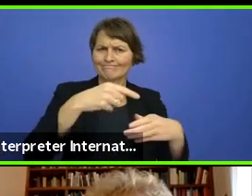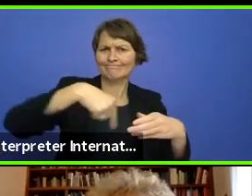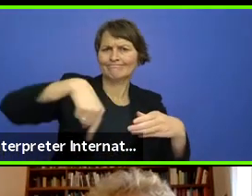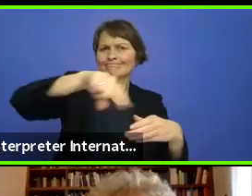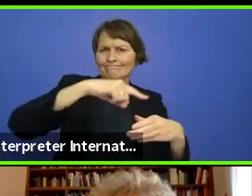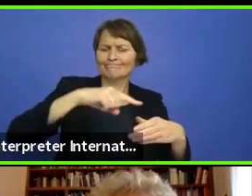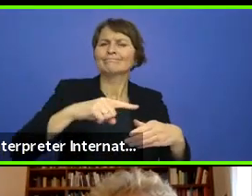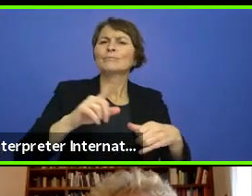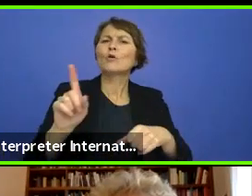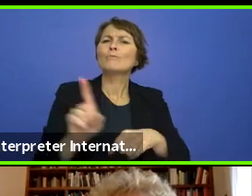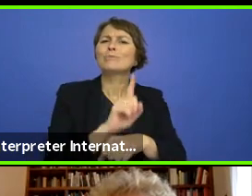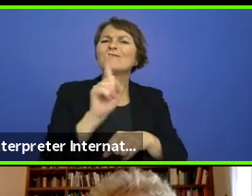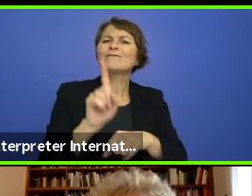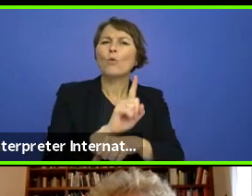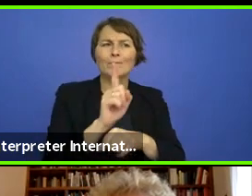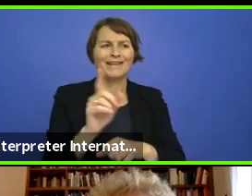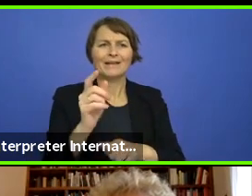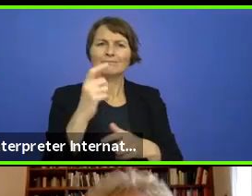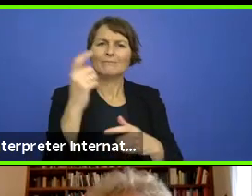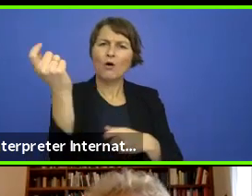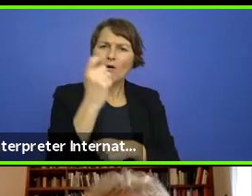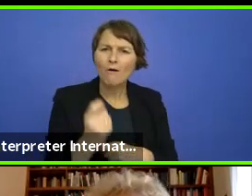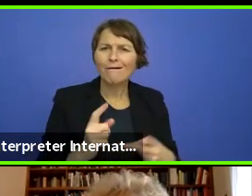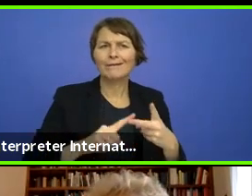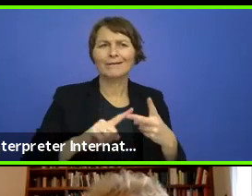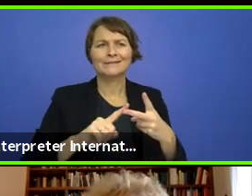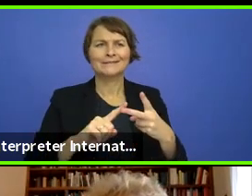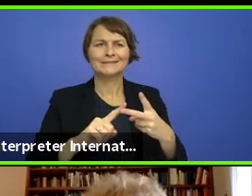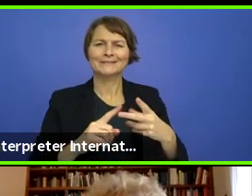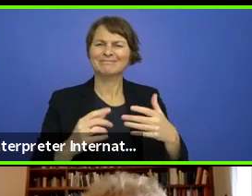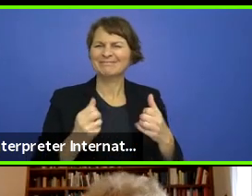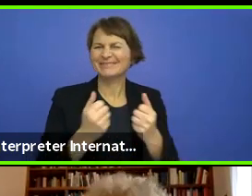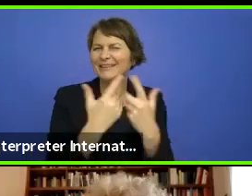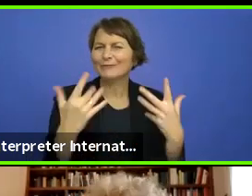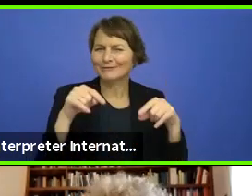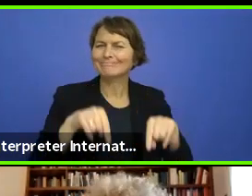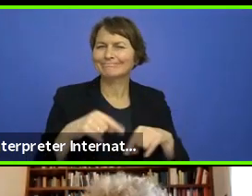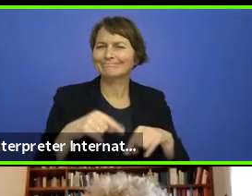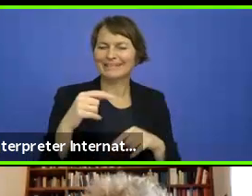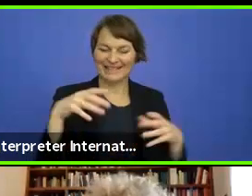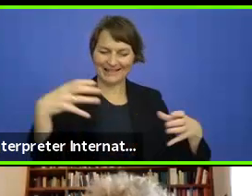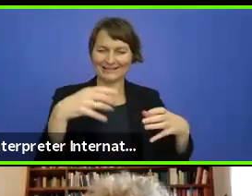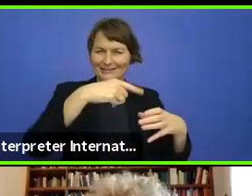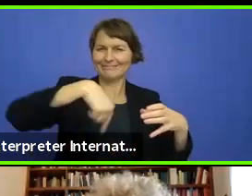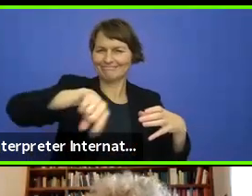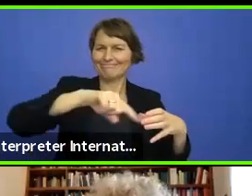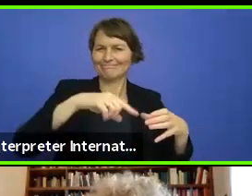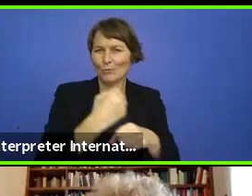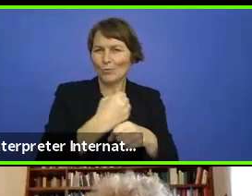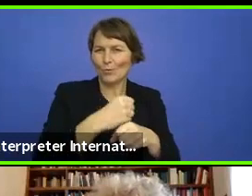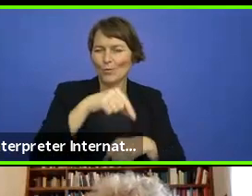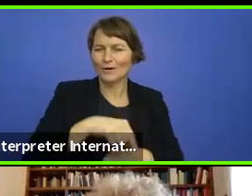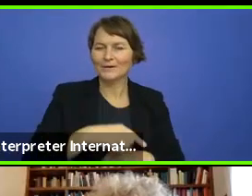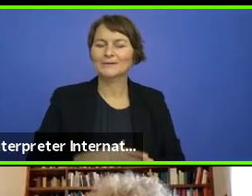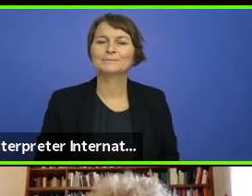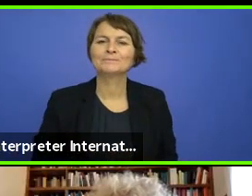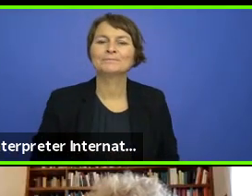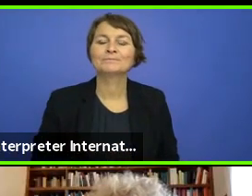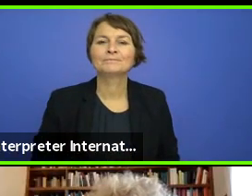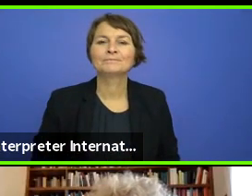but also some of course, the many positive aspects of working in the sector. And they also told us